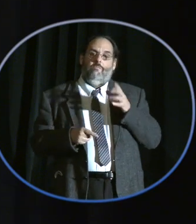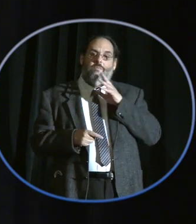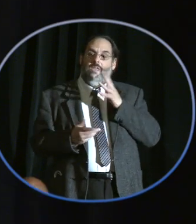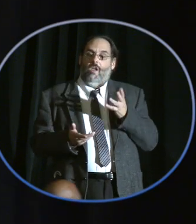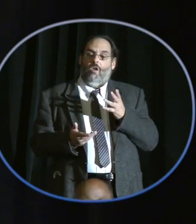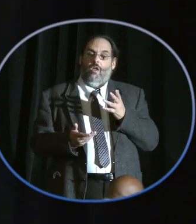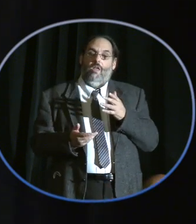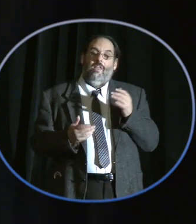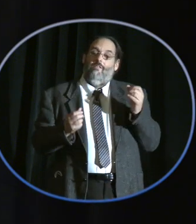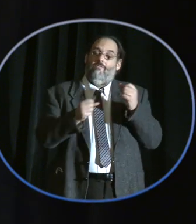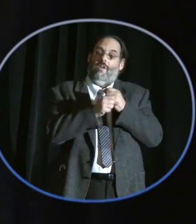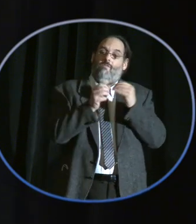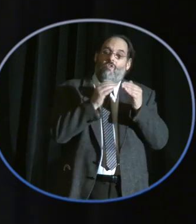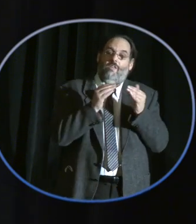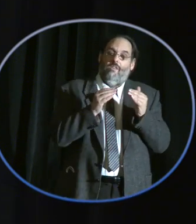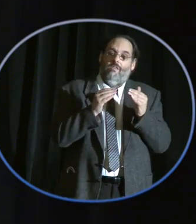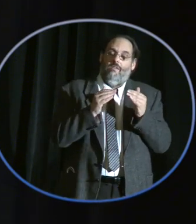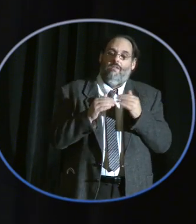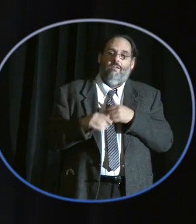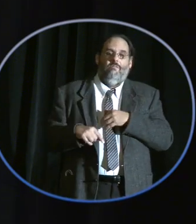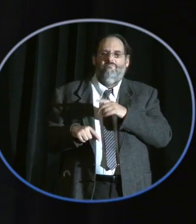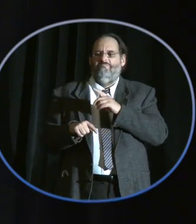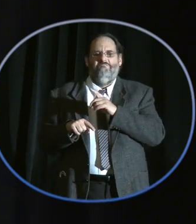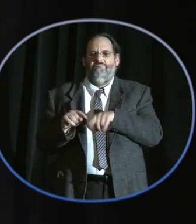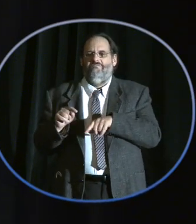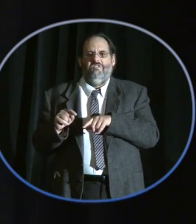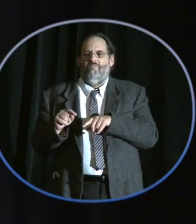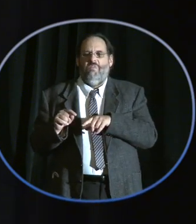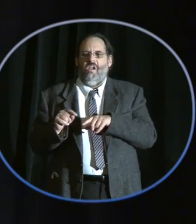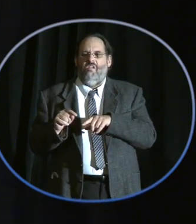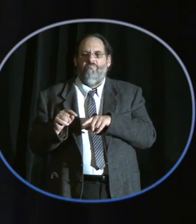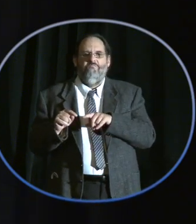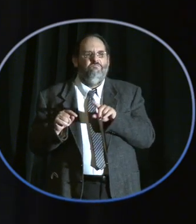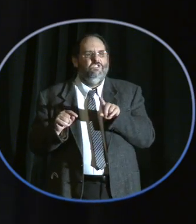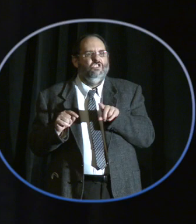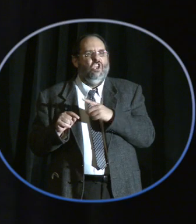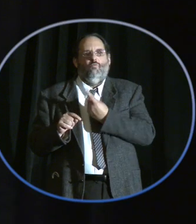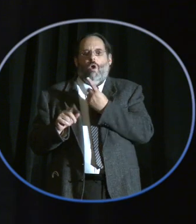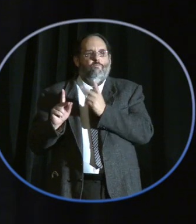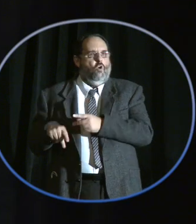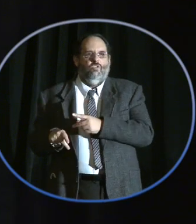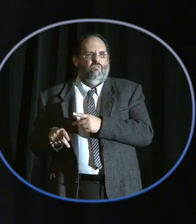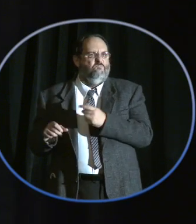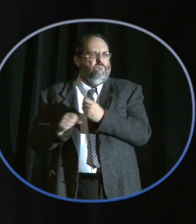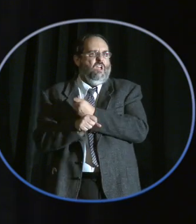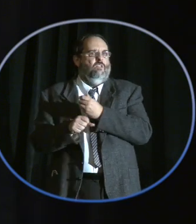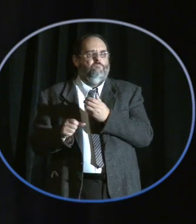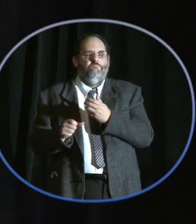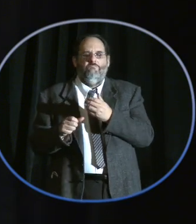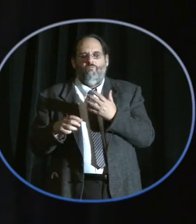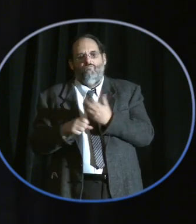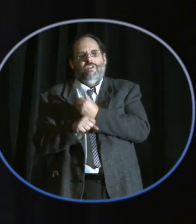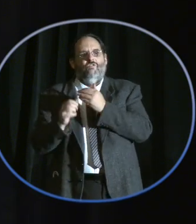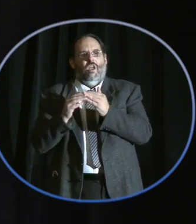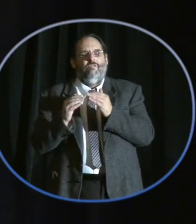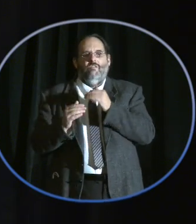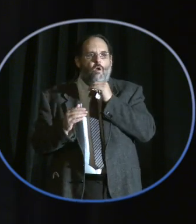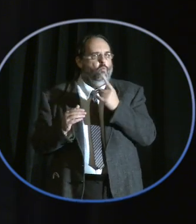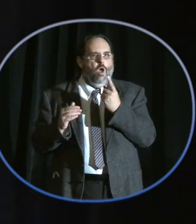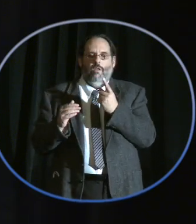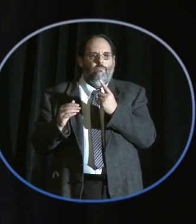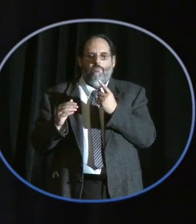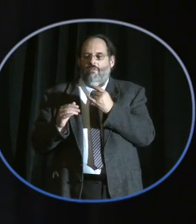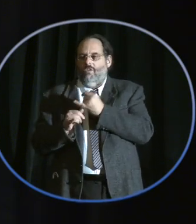for justice, we know, cannot be one that's undertaken by a single individual, organization, or